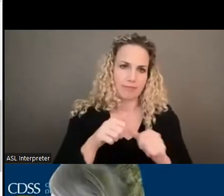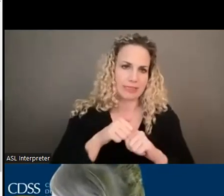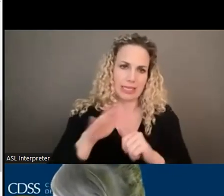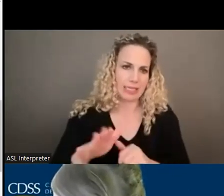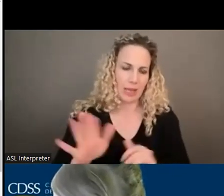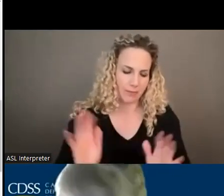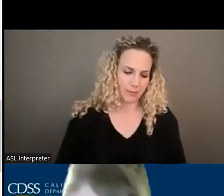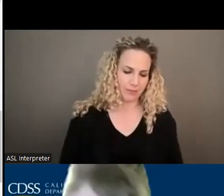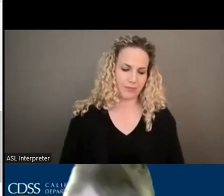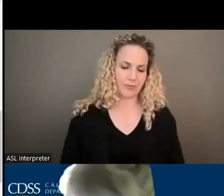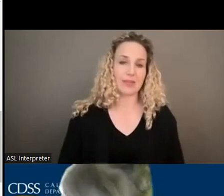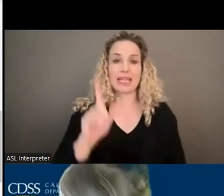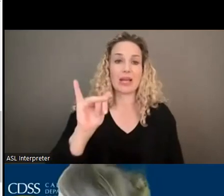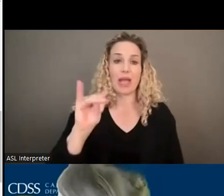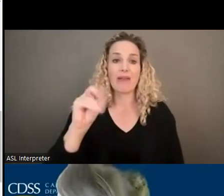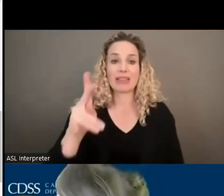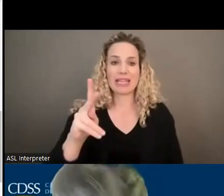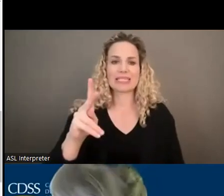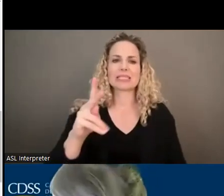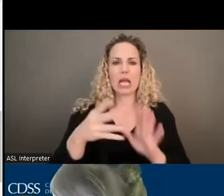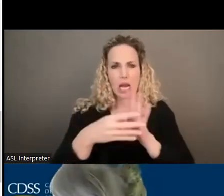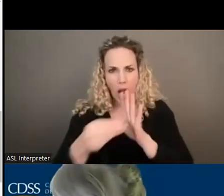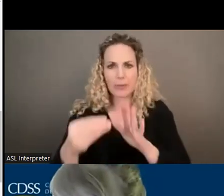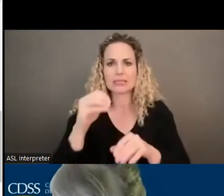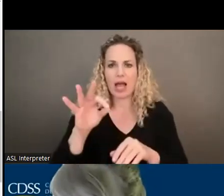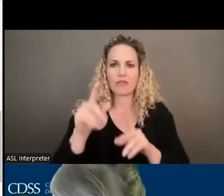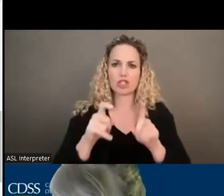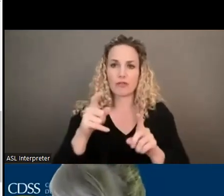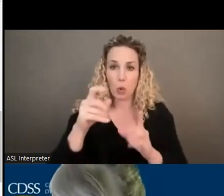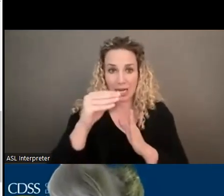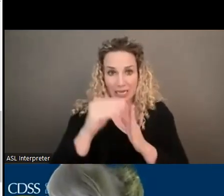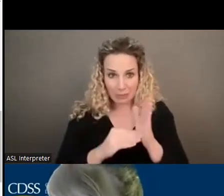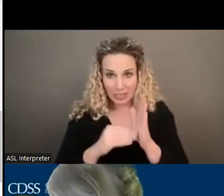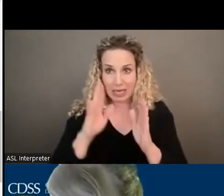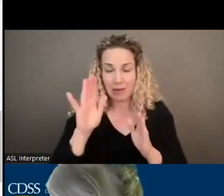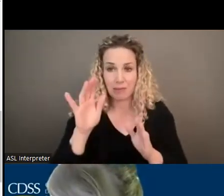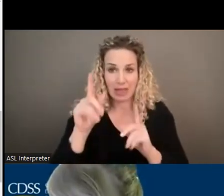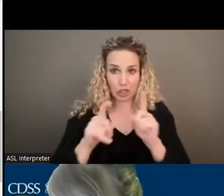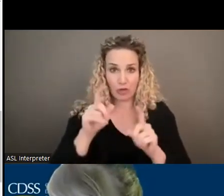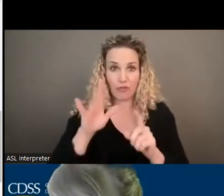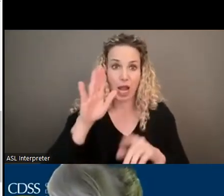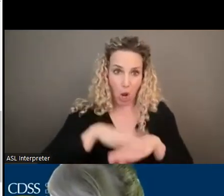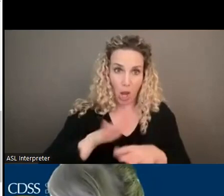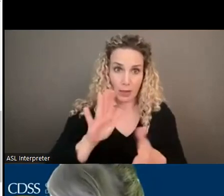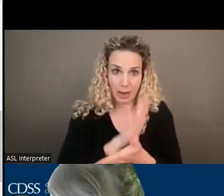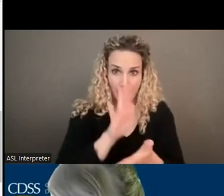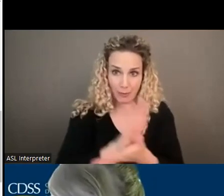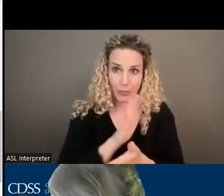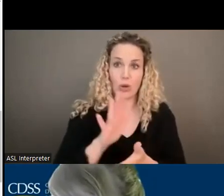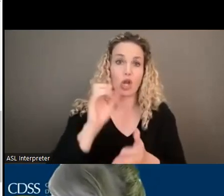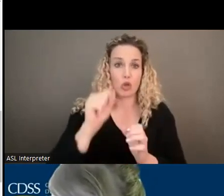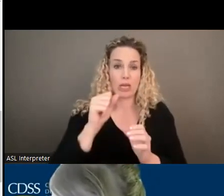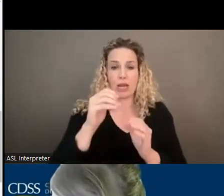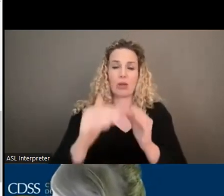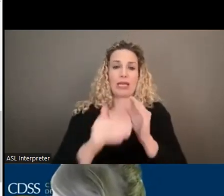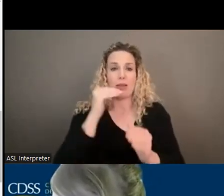We also have links to hard copies of our survey if you would prefer to complete the survey on paper, and either email it to us